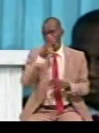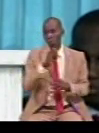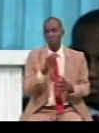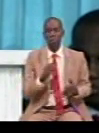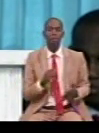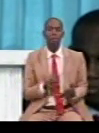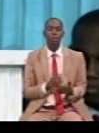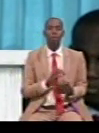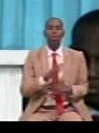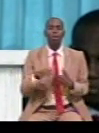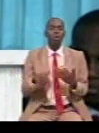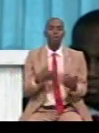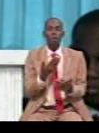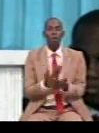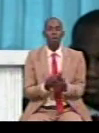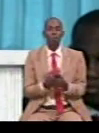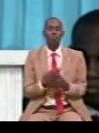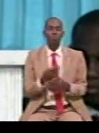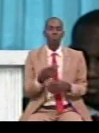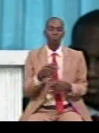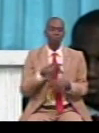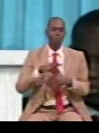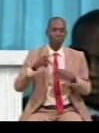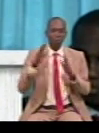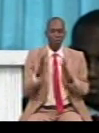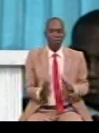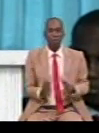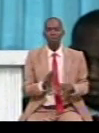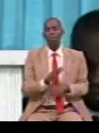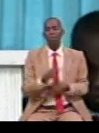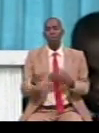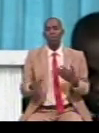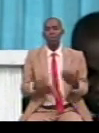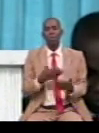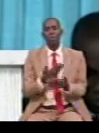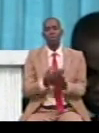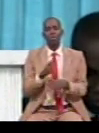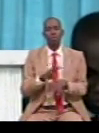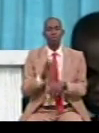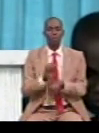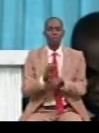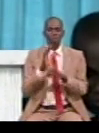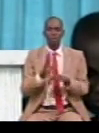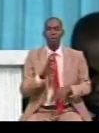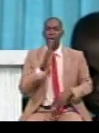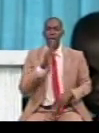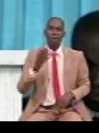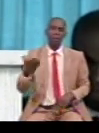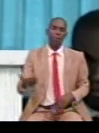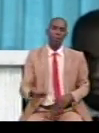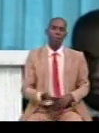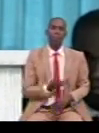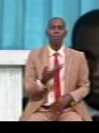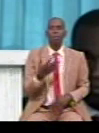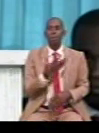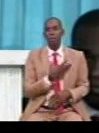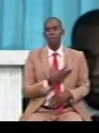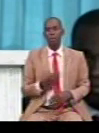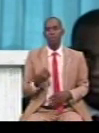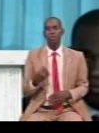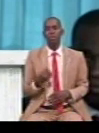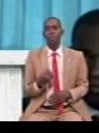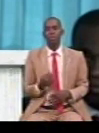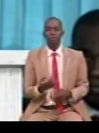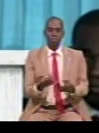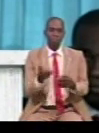professionals, all ministers of the gospels are welcome and come to